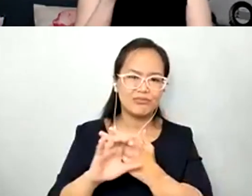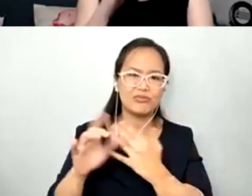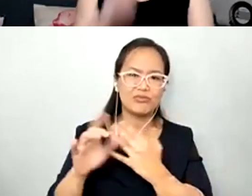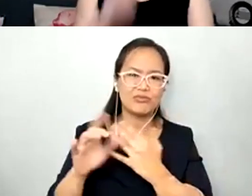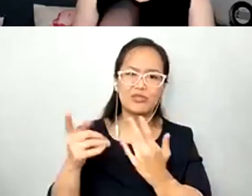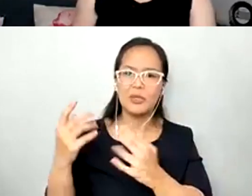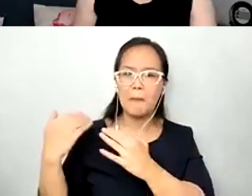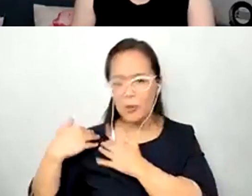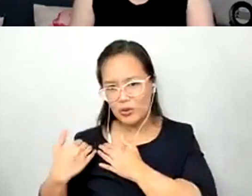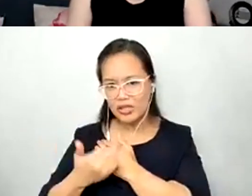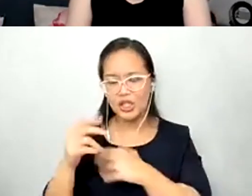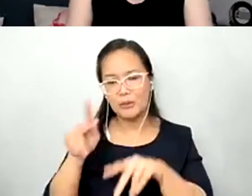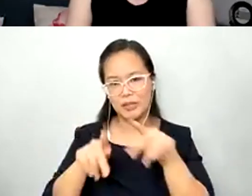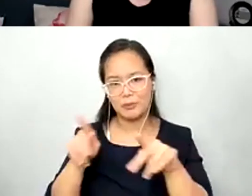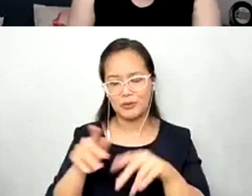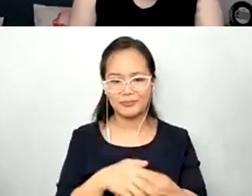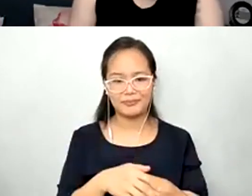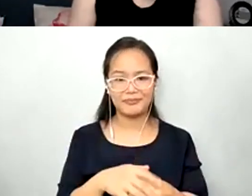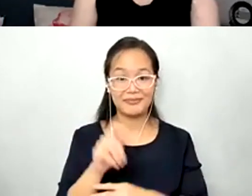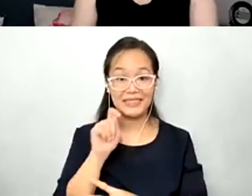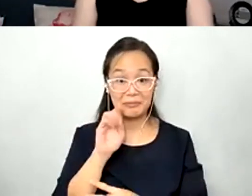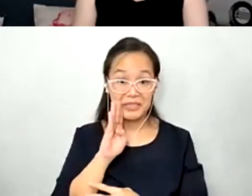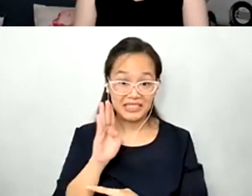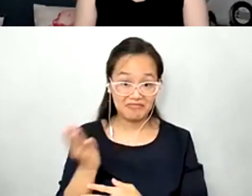Okay. Teacher Therese, meron kayong gustong i-add?